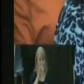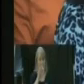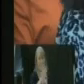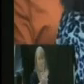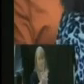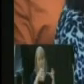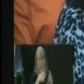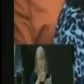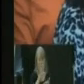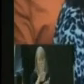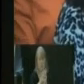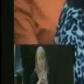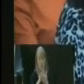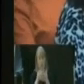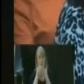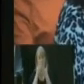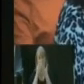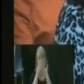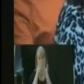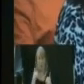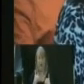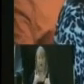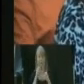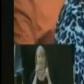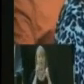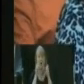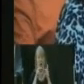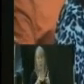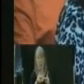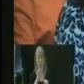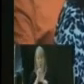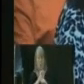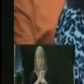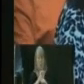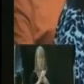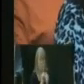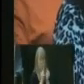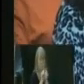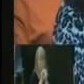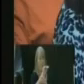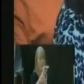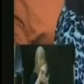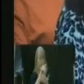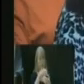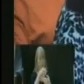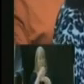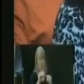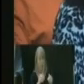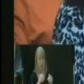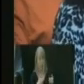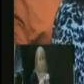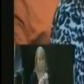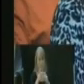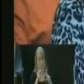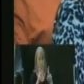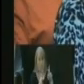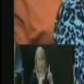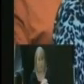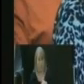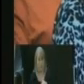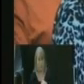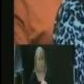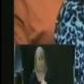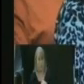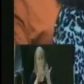school leaders will have the opportunity to work closely with central office support personnel to address concerns